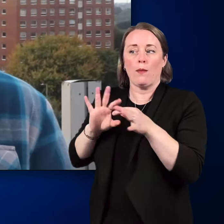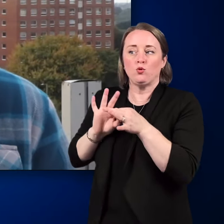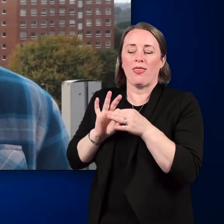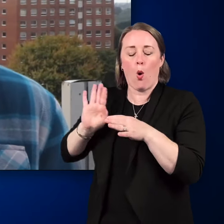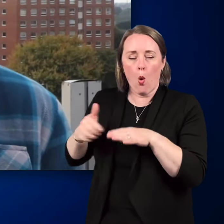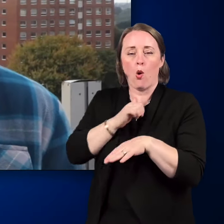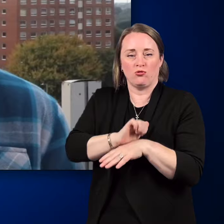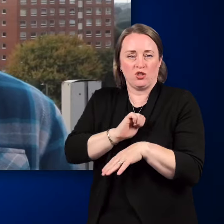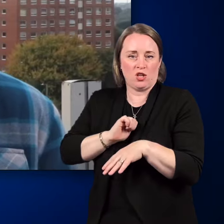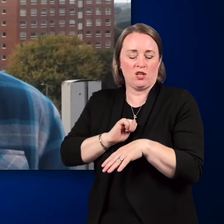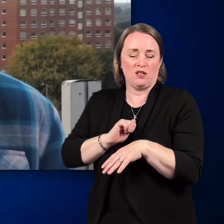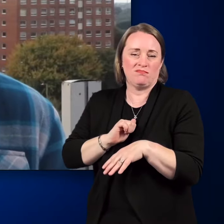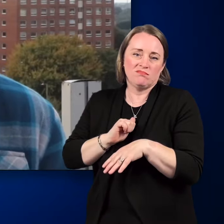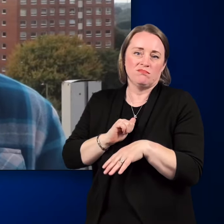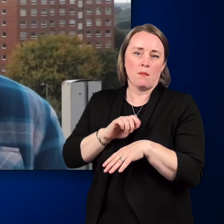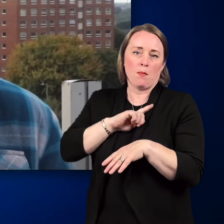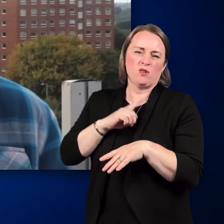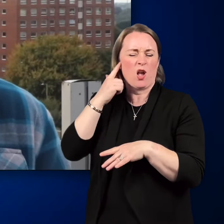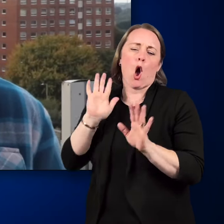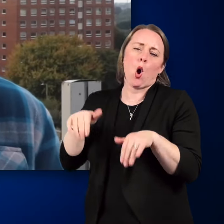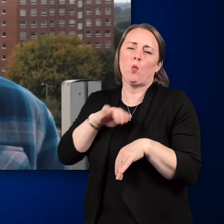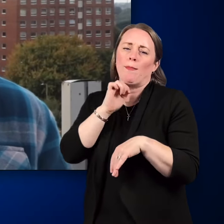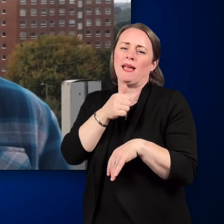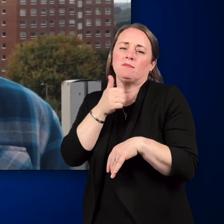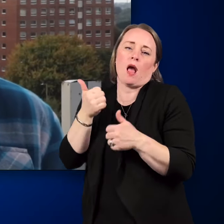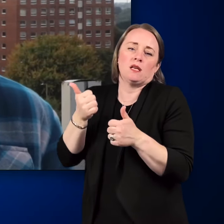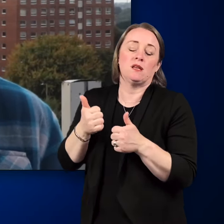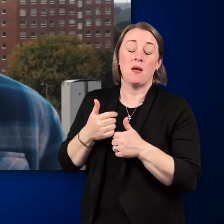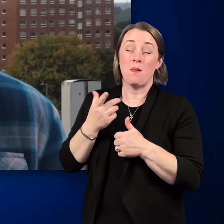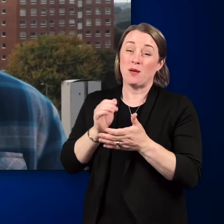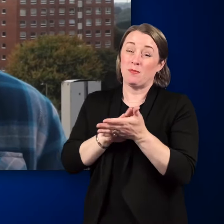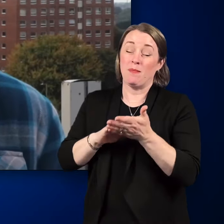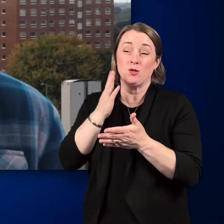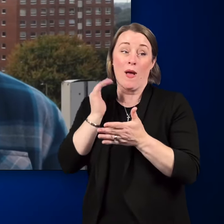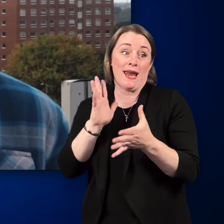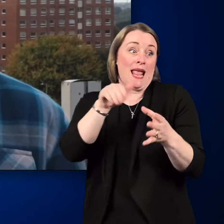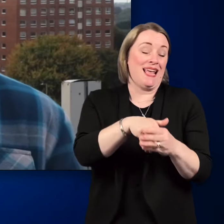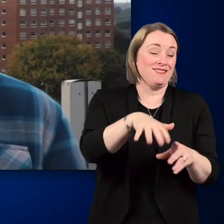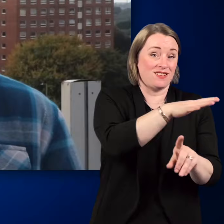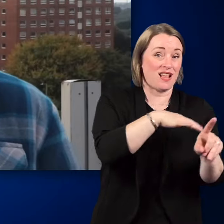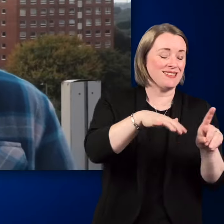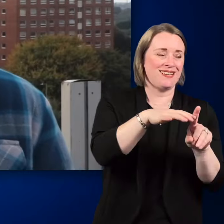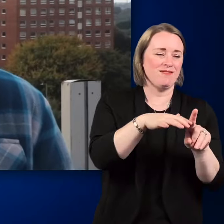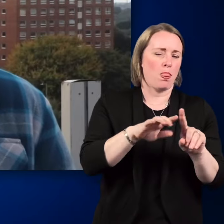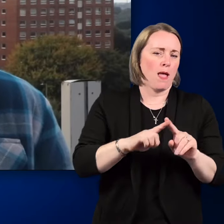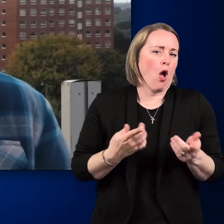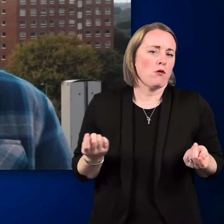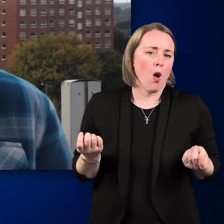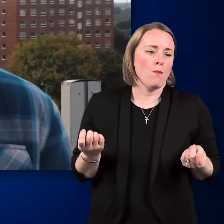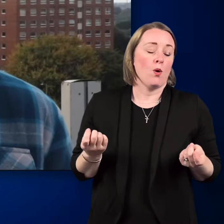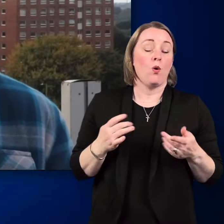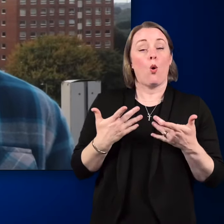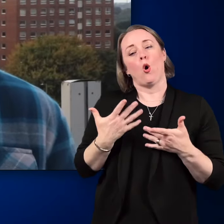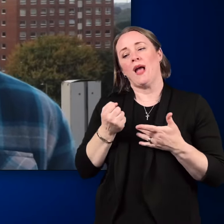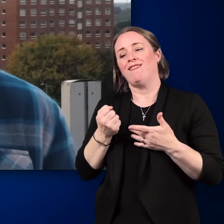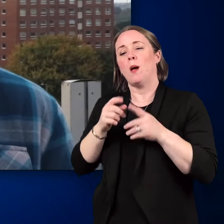they'll become nice kids then. And maybe we don't equip them for society. Or we have the Christian